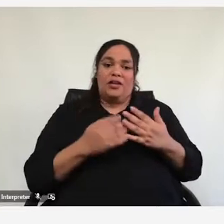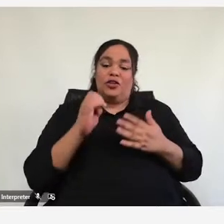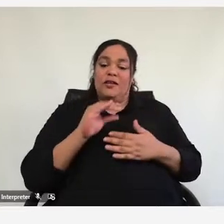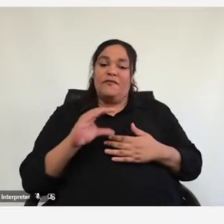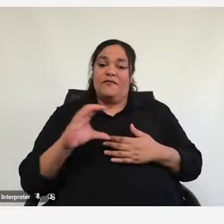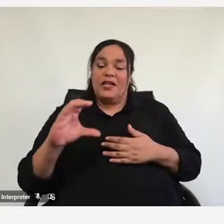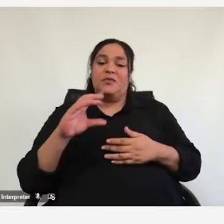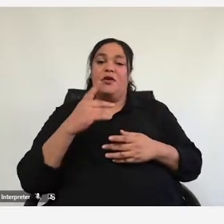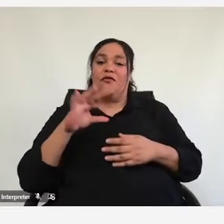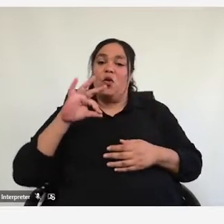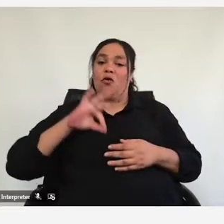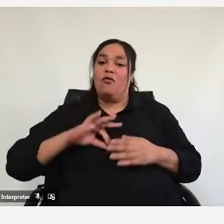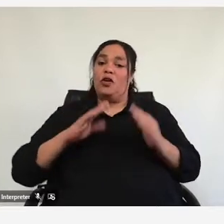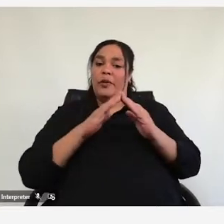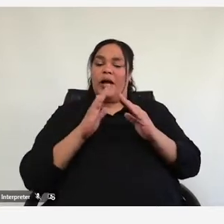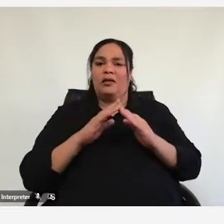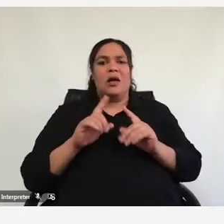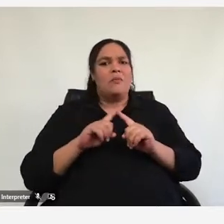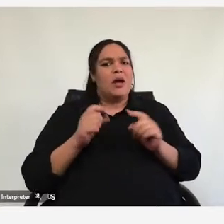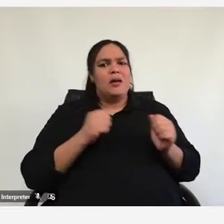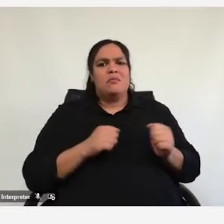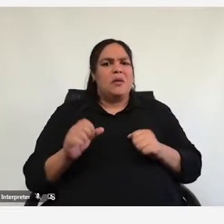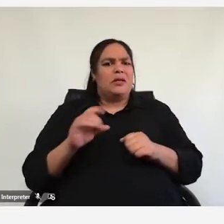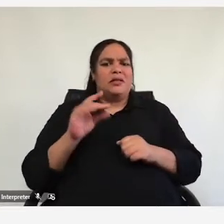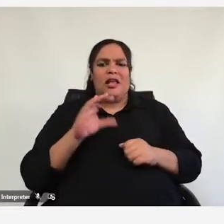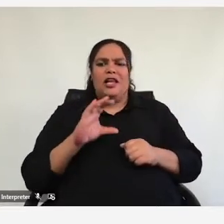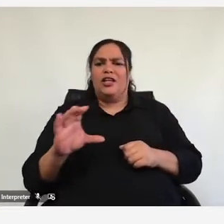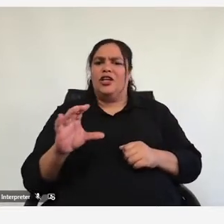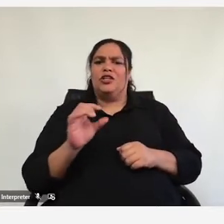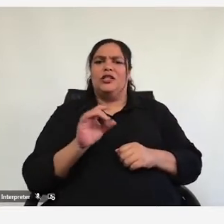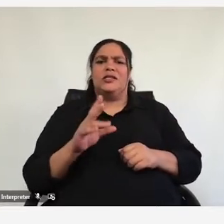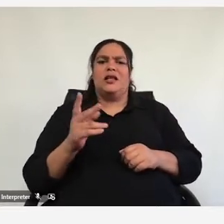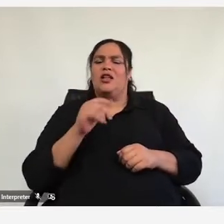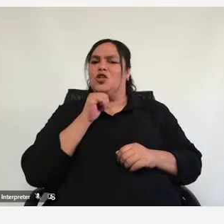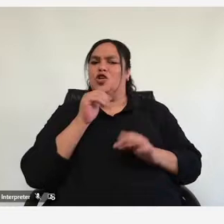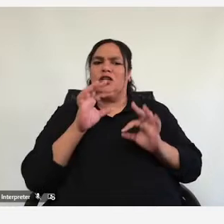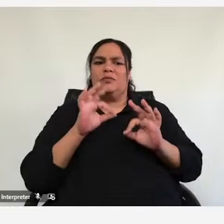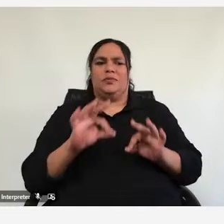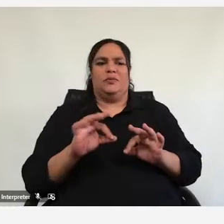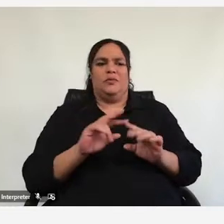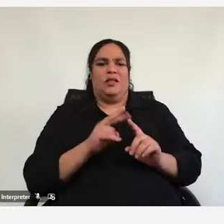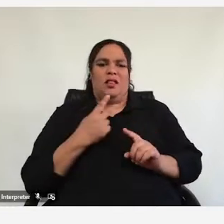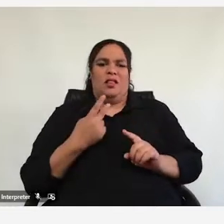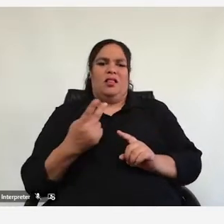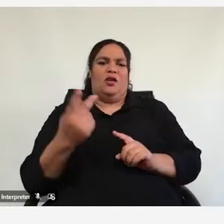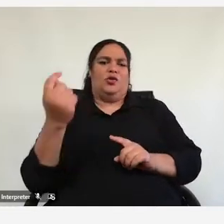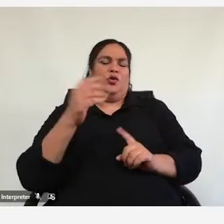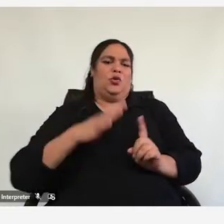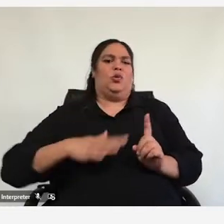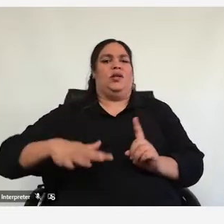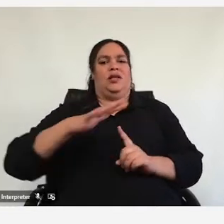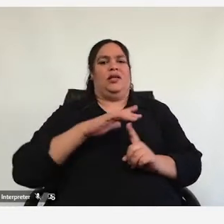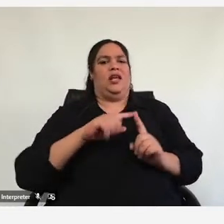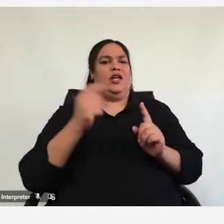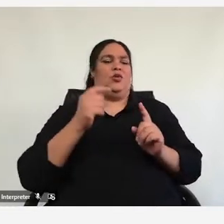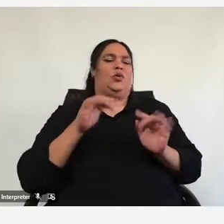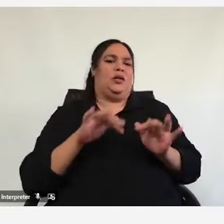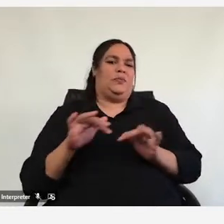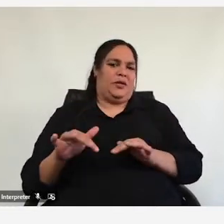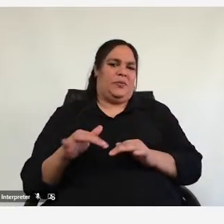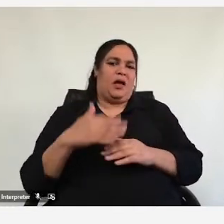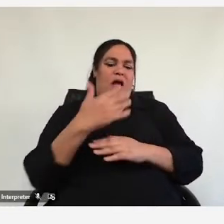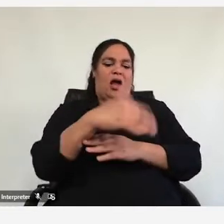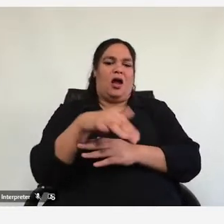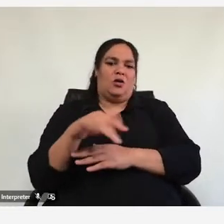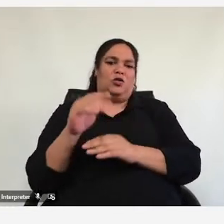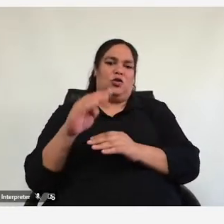in affordable housing, yet the allocation remains disproportionately skewed to rural areas and rural people outside